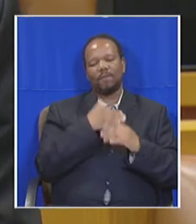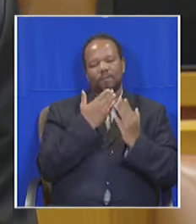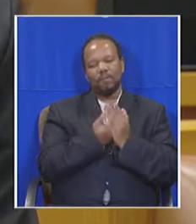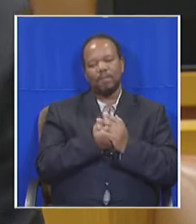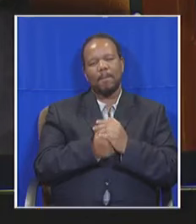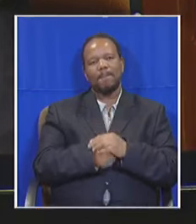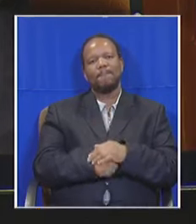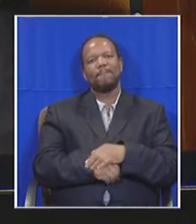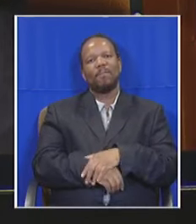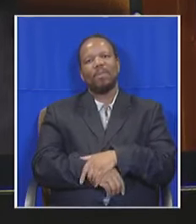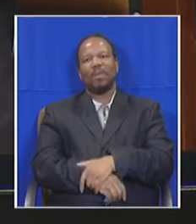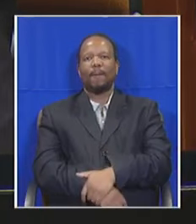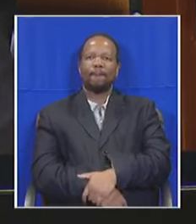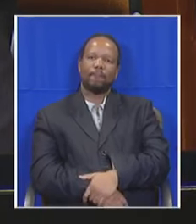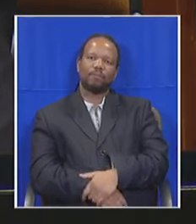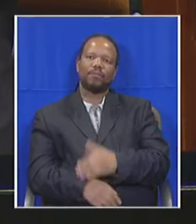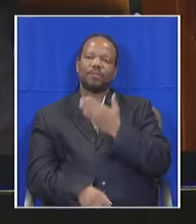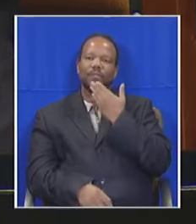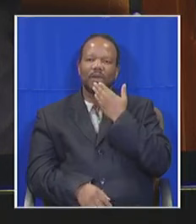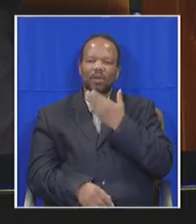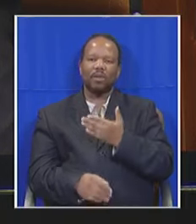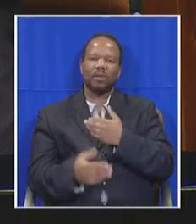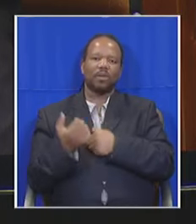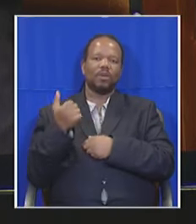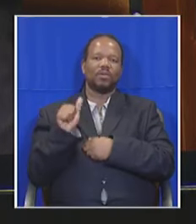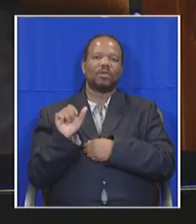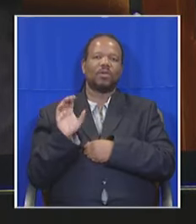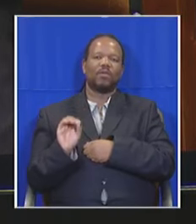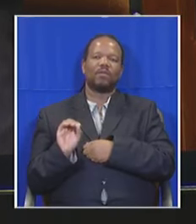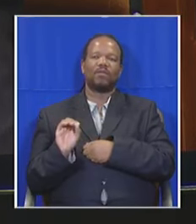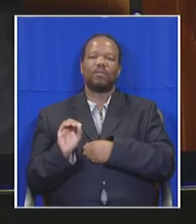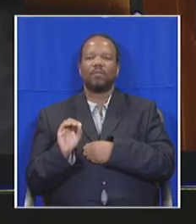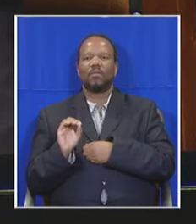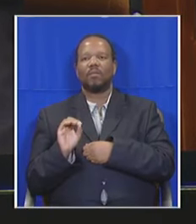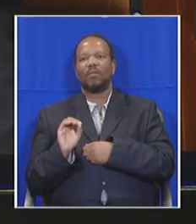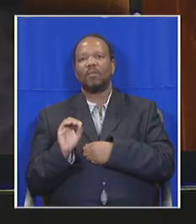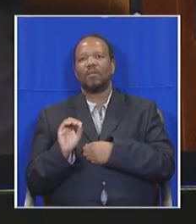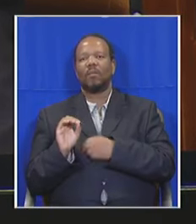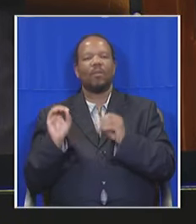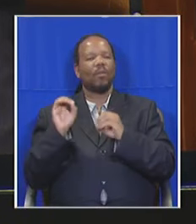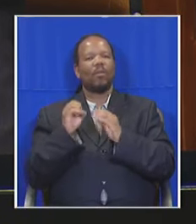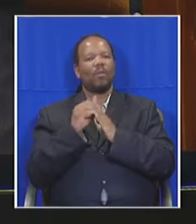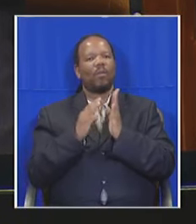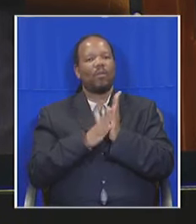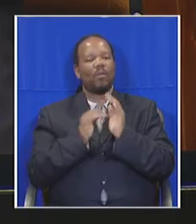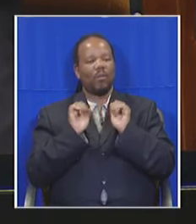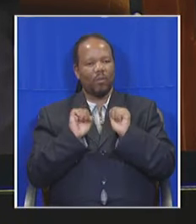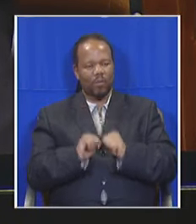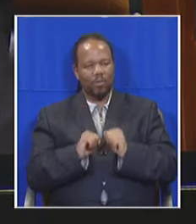I so move. Thank you. Are there any objections to the motion? No objections. Agreed